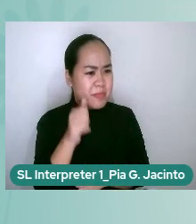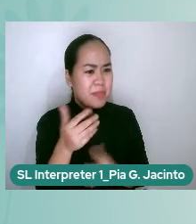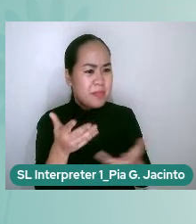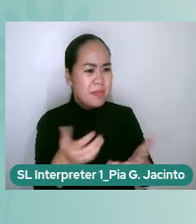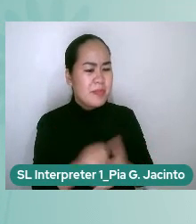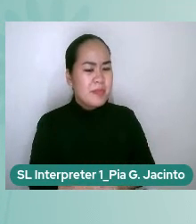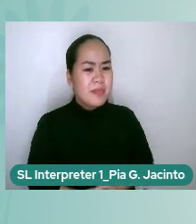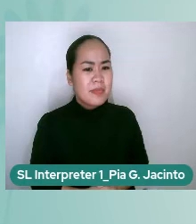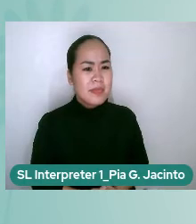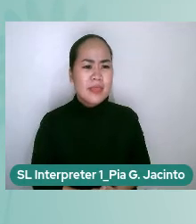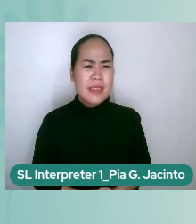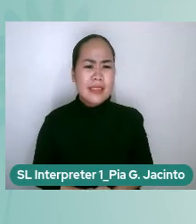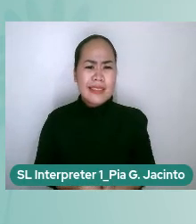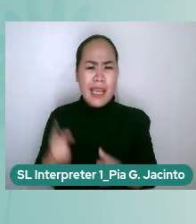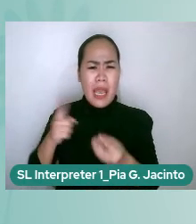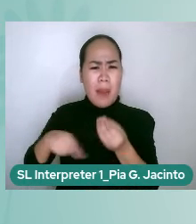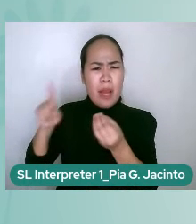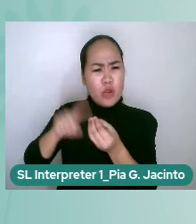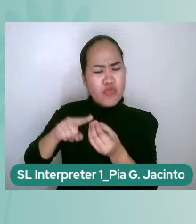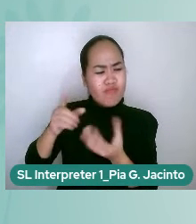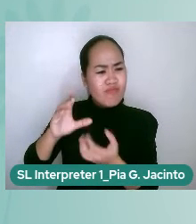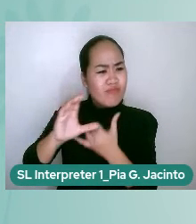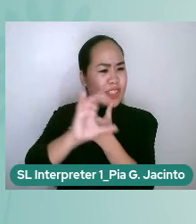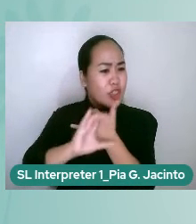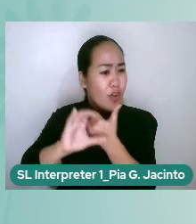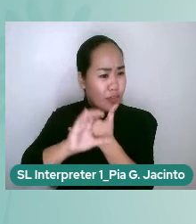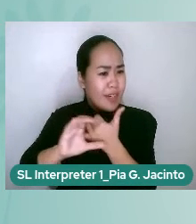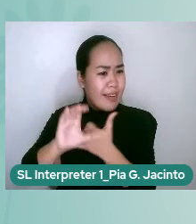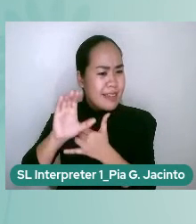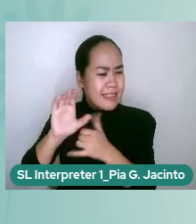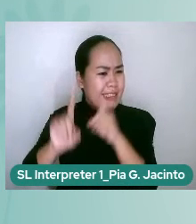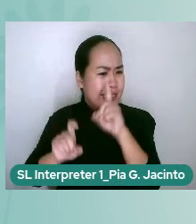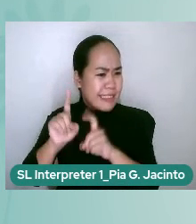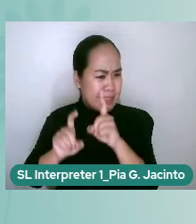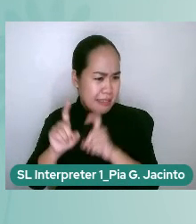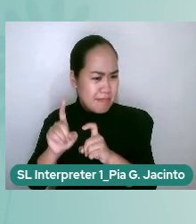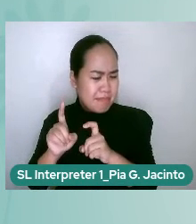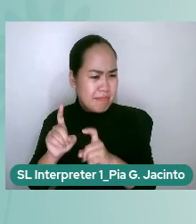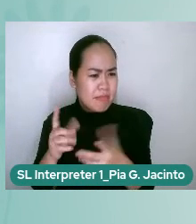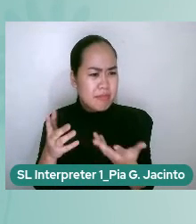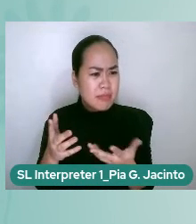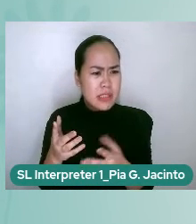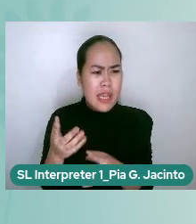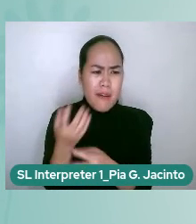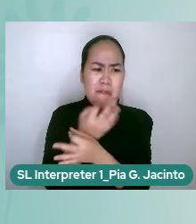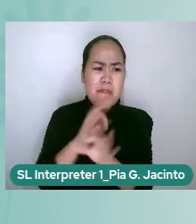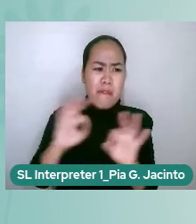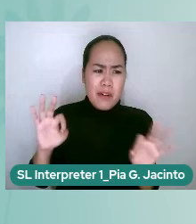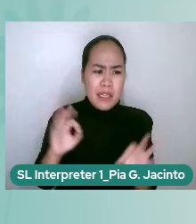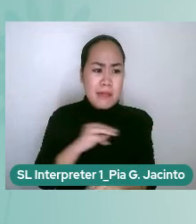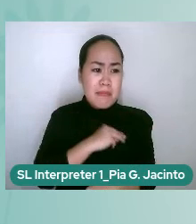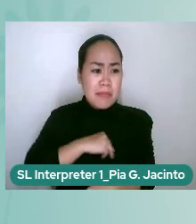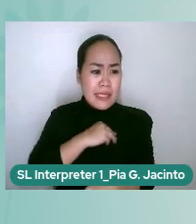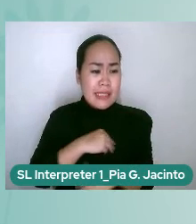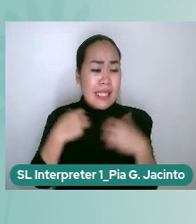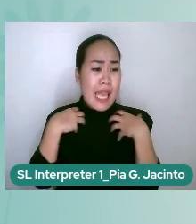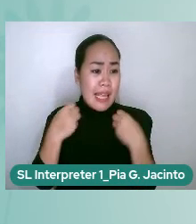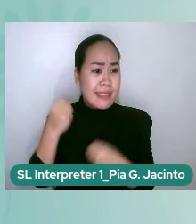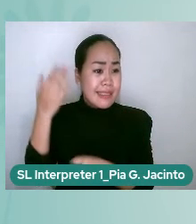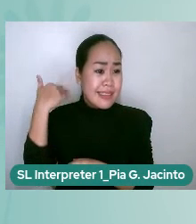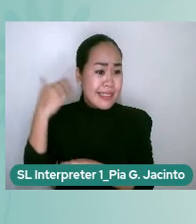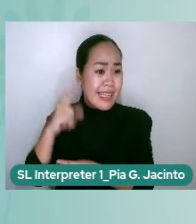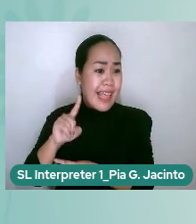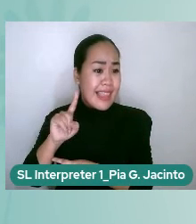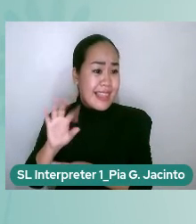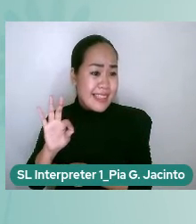But in terms of cervical screening, despite a free service in Ministry of Health clinics since 1969,